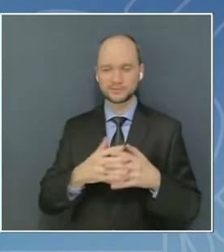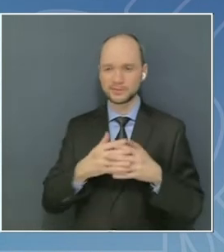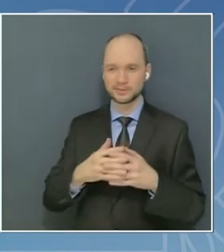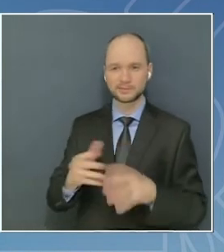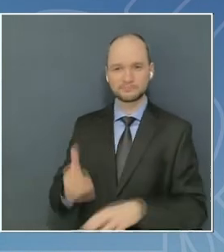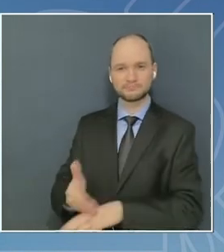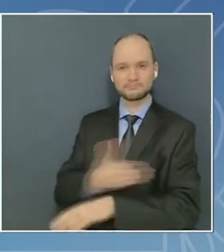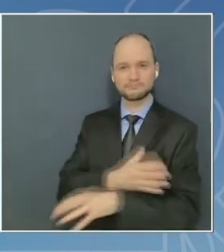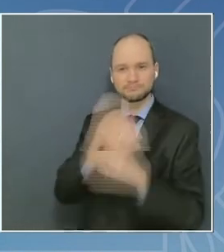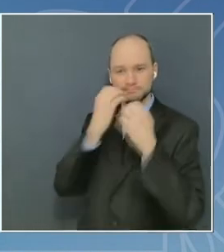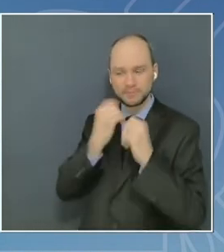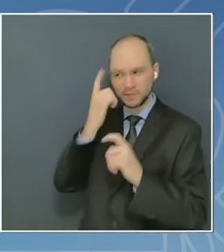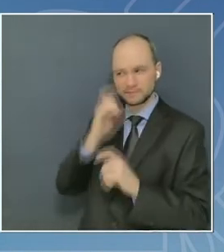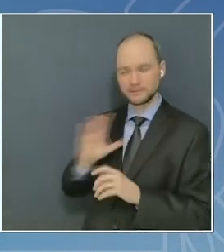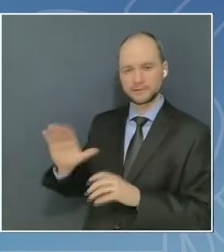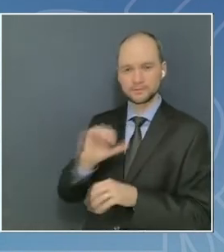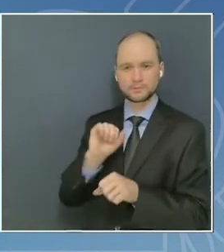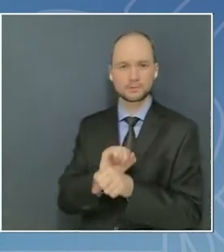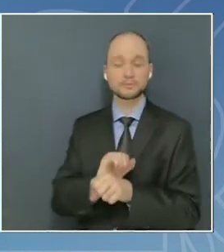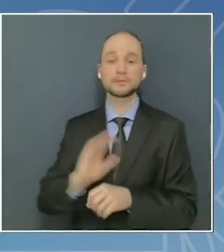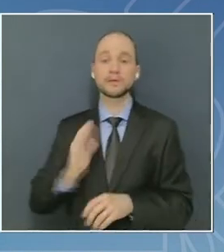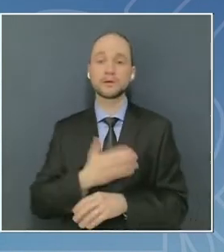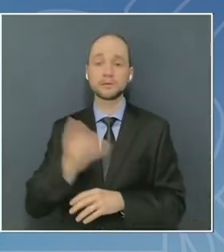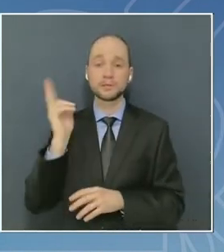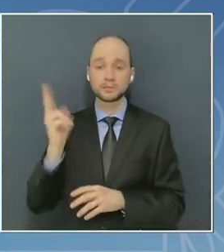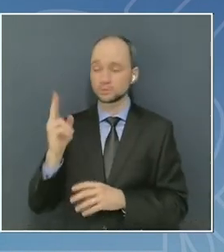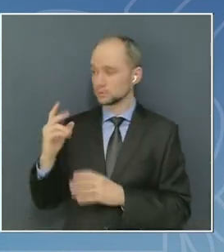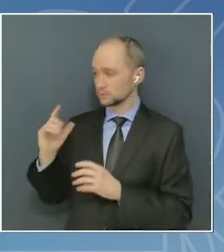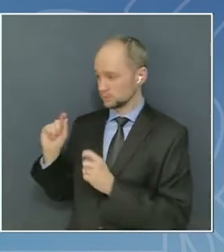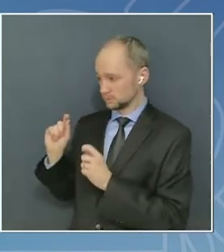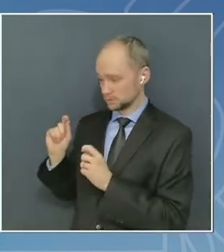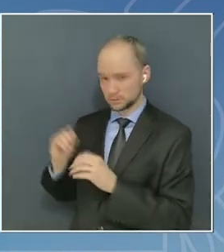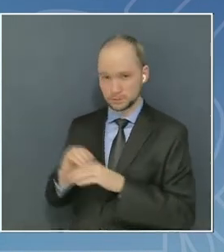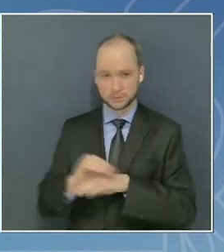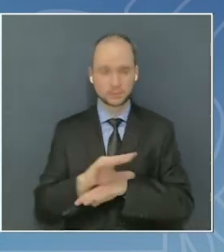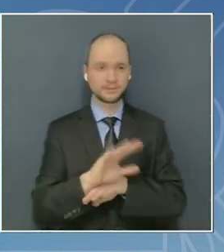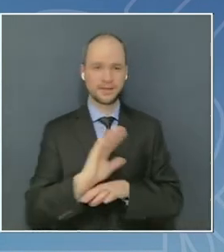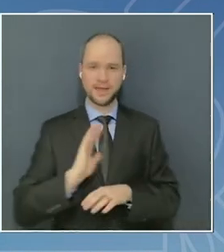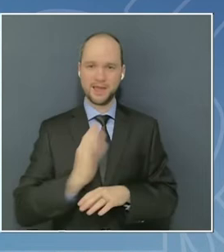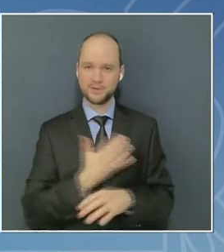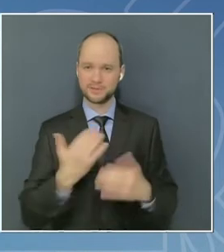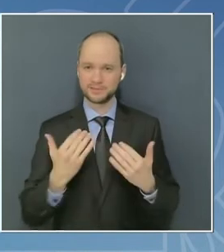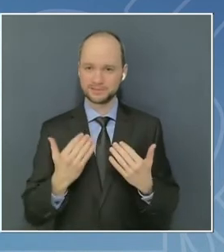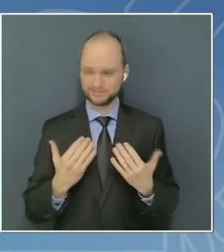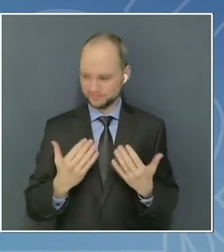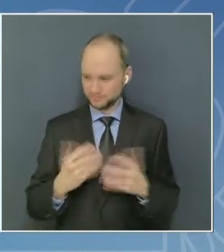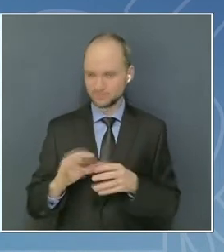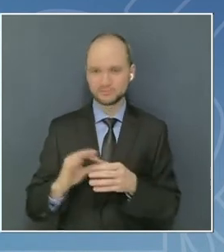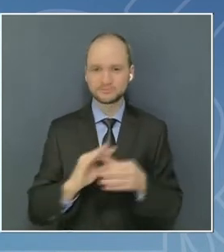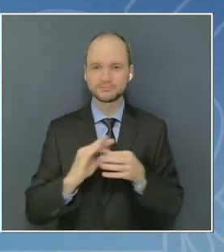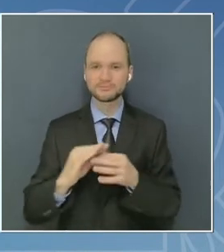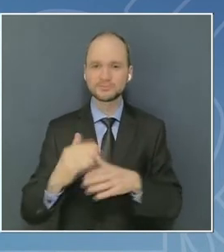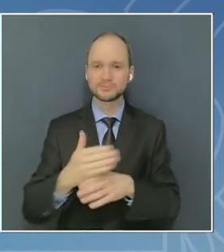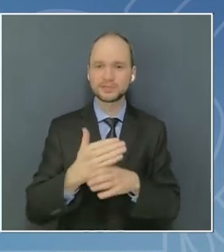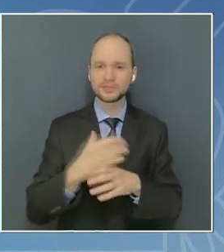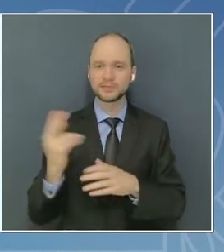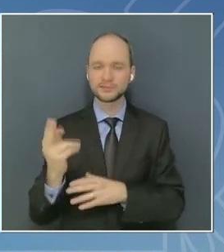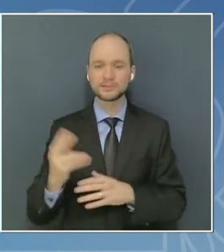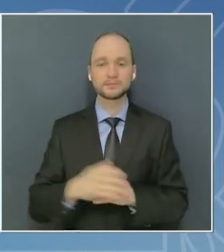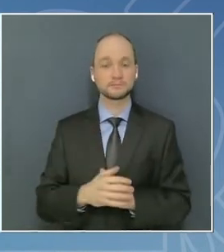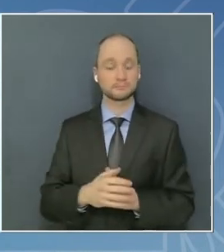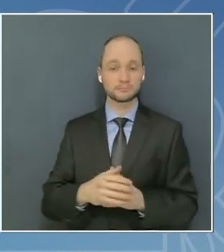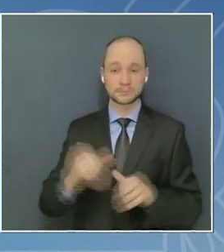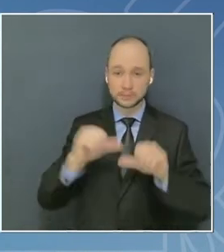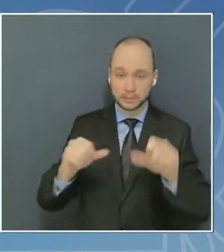Southeast Asian ancestry have shaped our history for the better, whether it be in the sciences, arts, government, business, or as Olympic gold